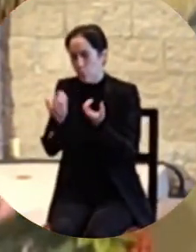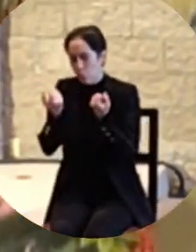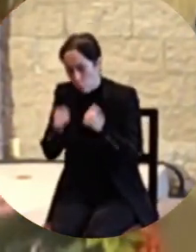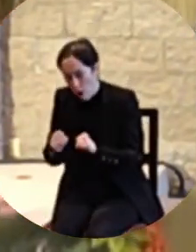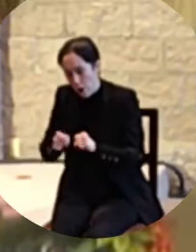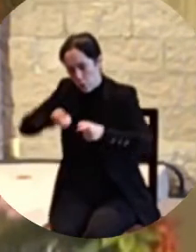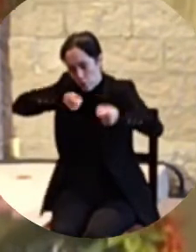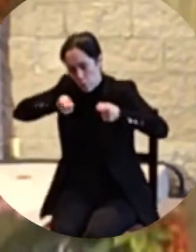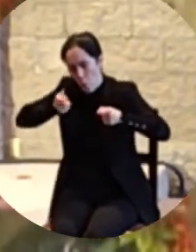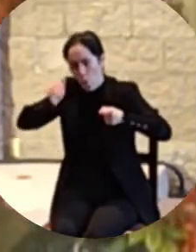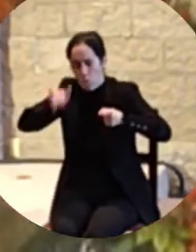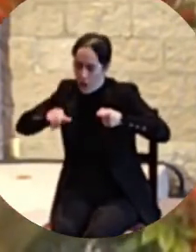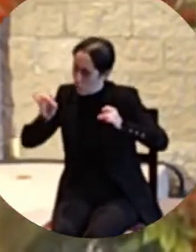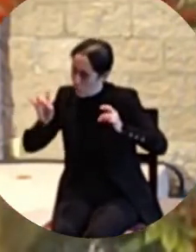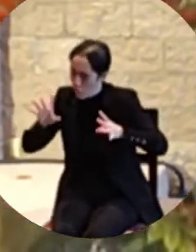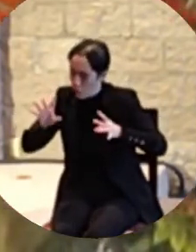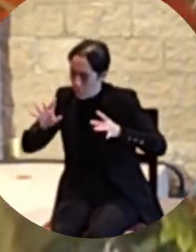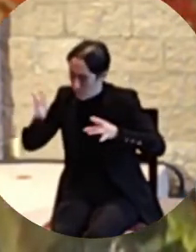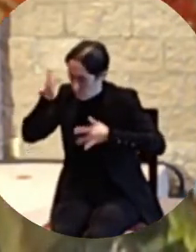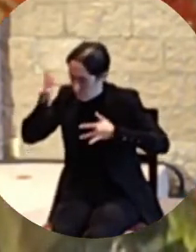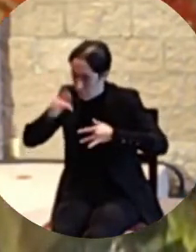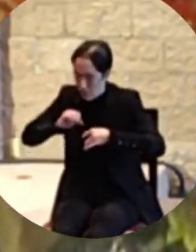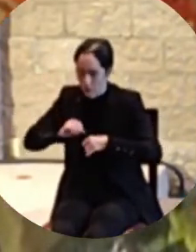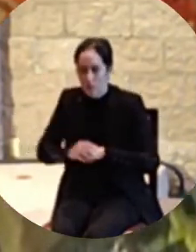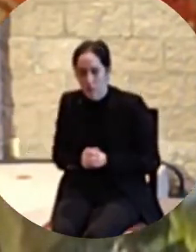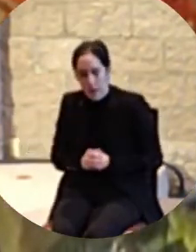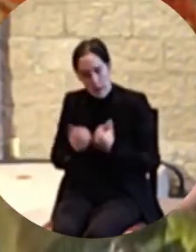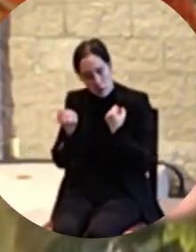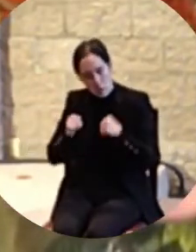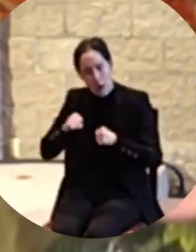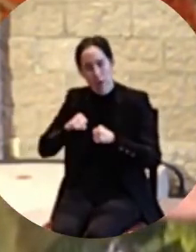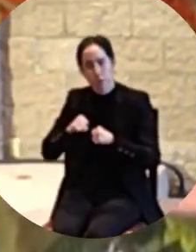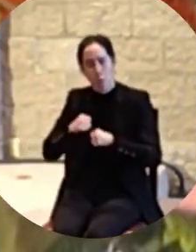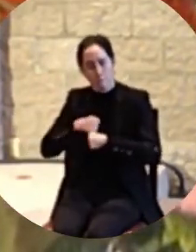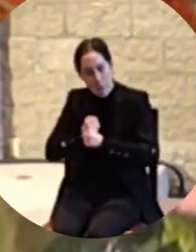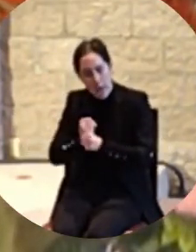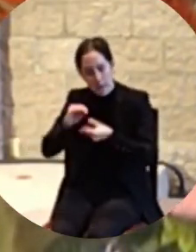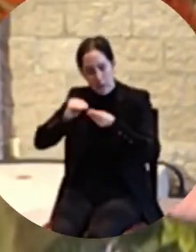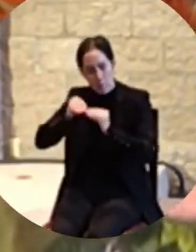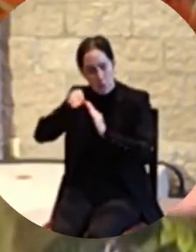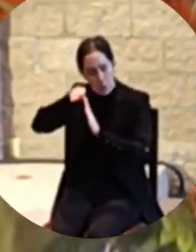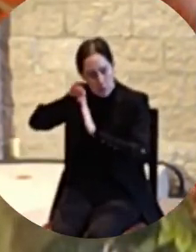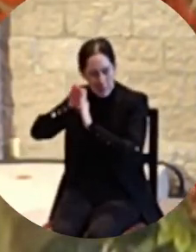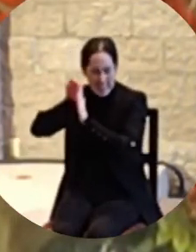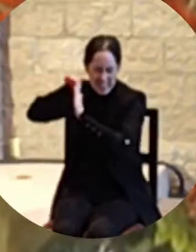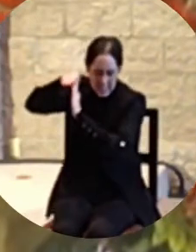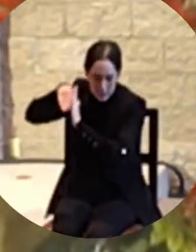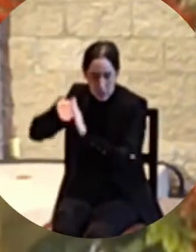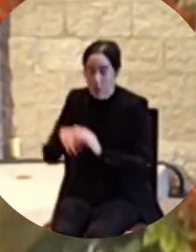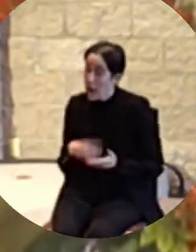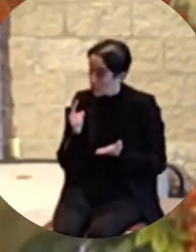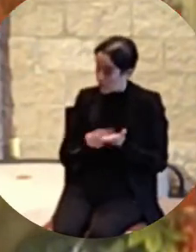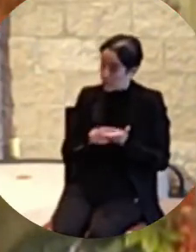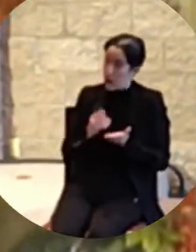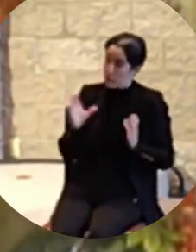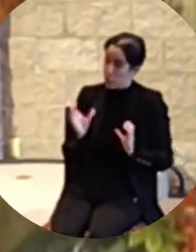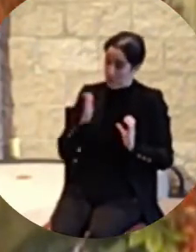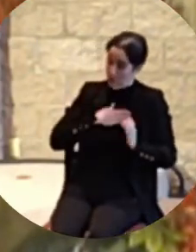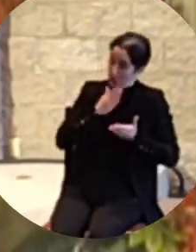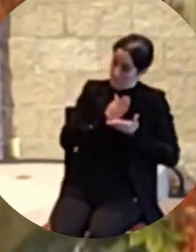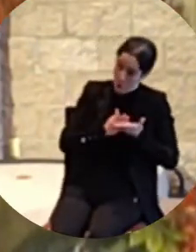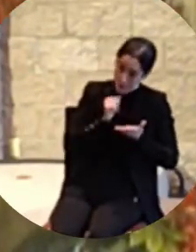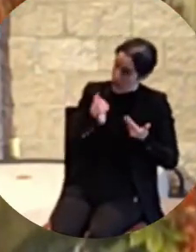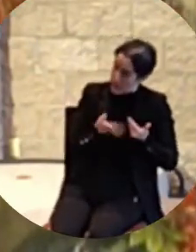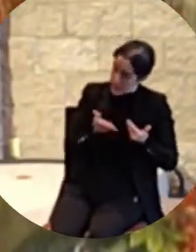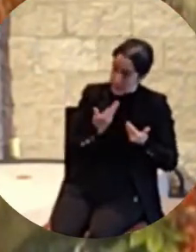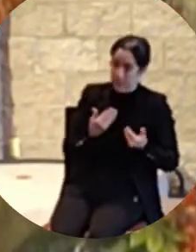virus. And sometimes doing my part is not always the easy thing to do. It's things that I don't want to do.